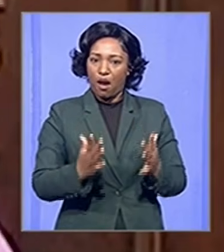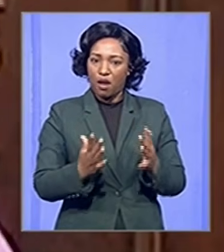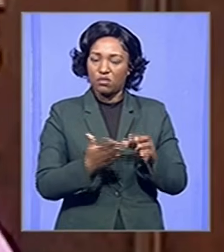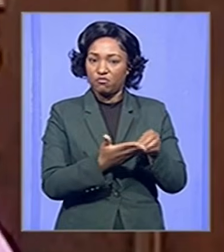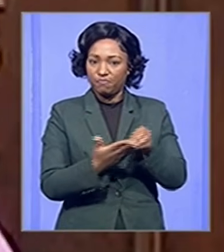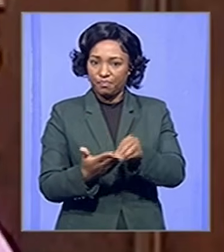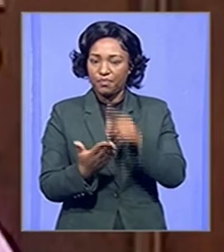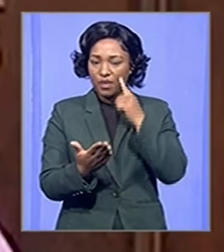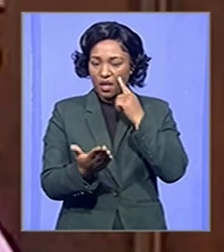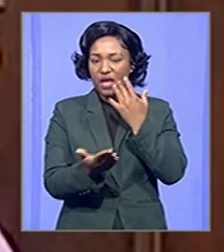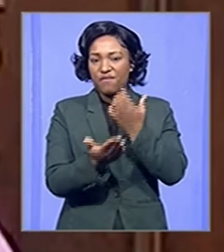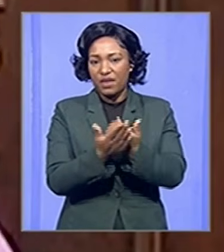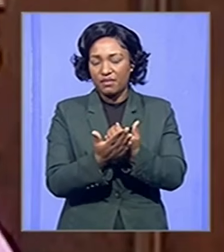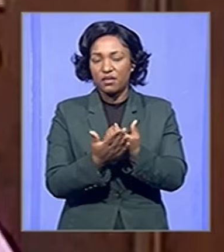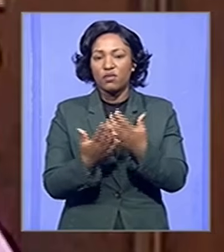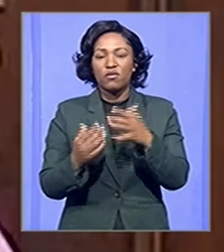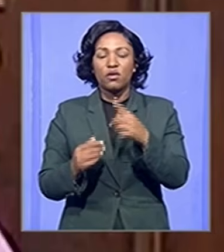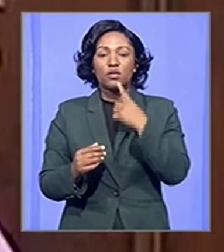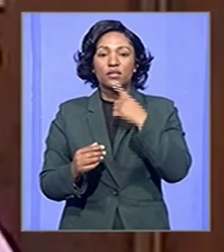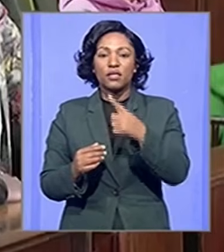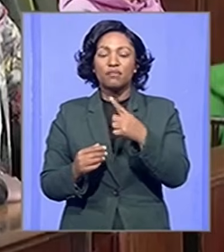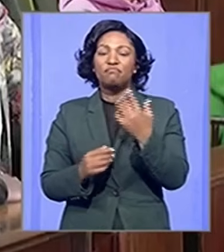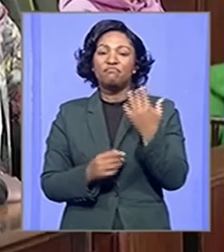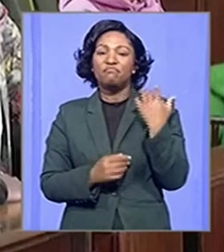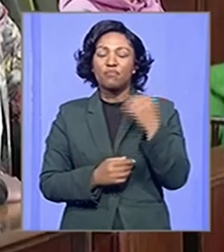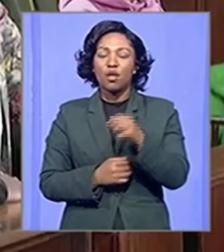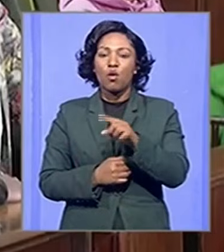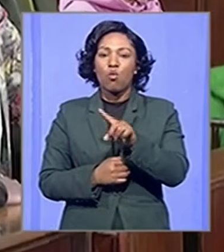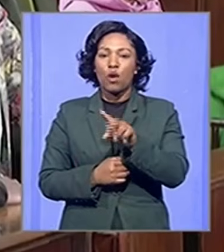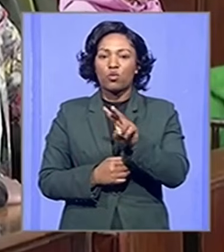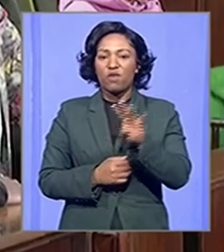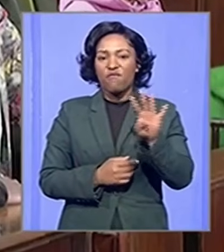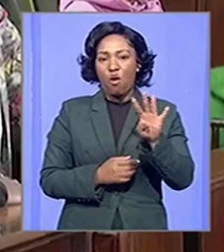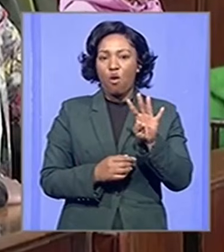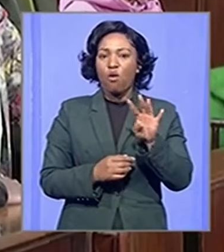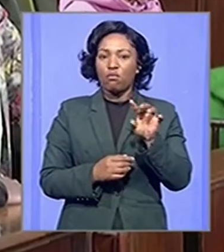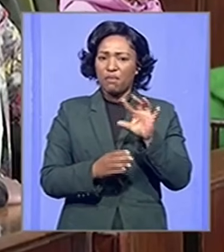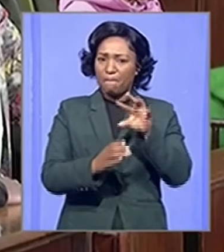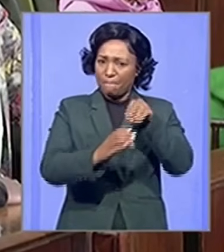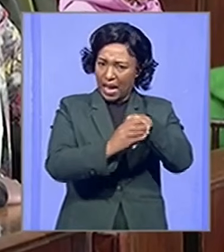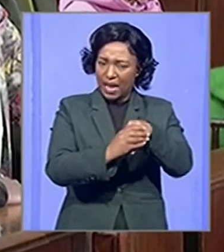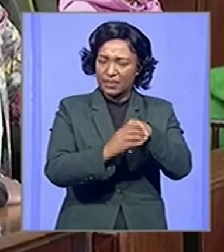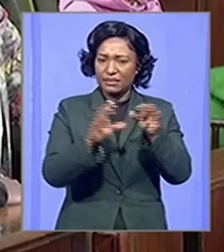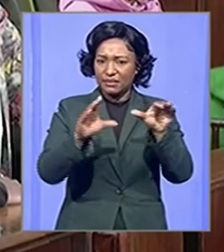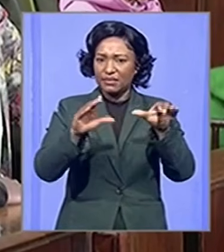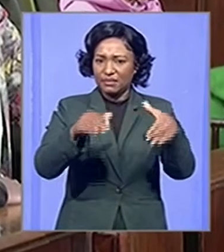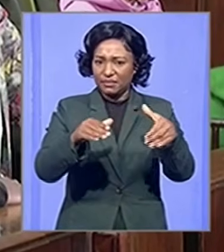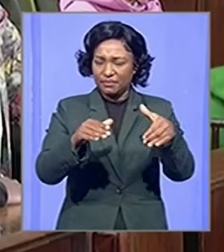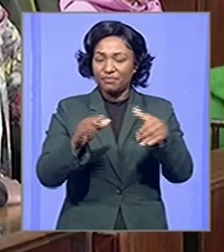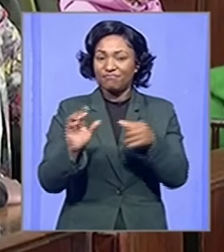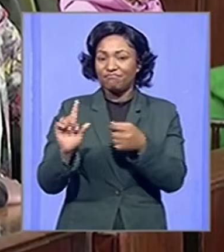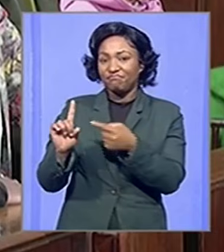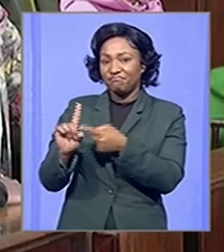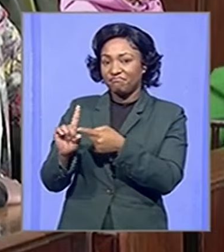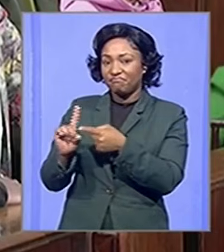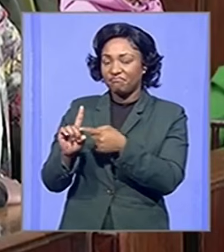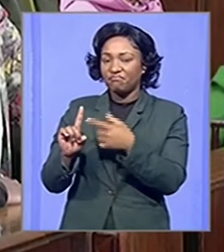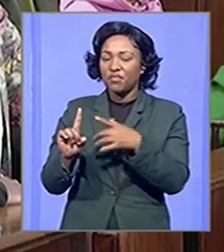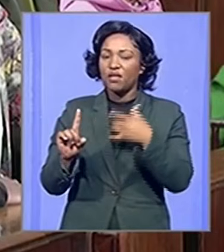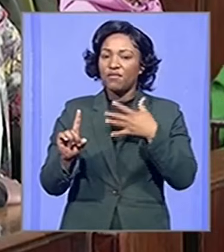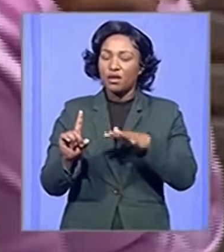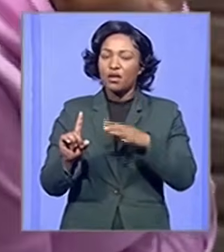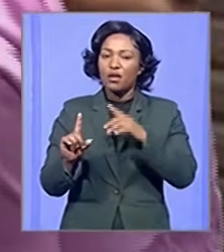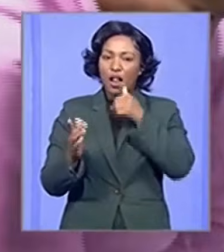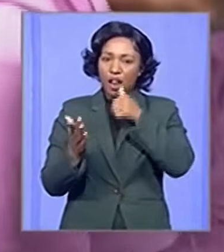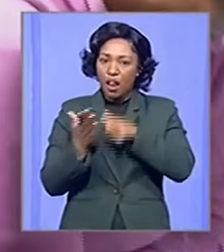Gape o itsisitswe gore karolo ya bo224 ya moama mo kganyeng eno. Jansen o ne a araba lekwalo